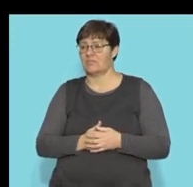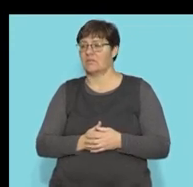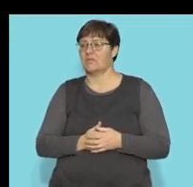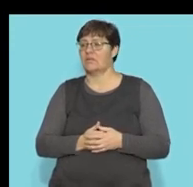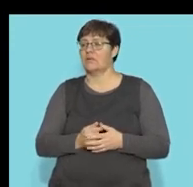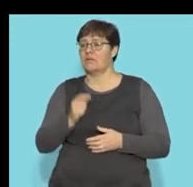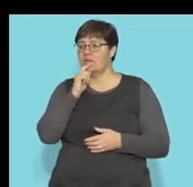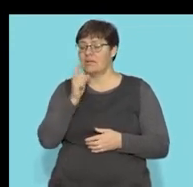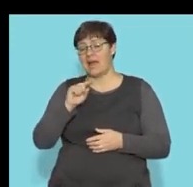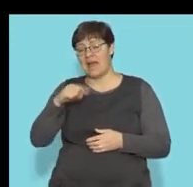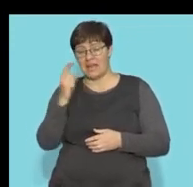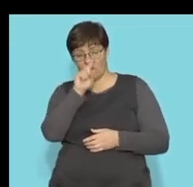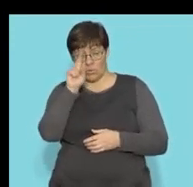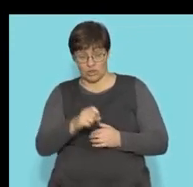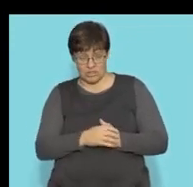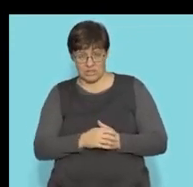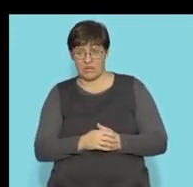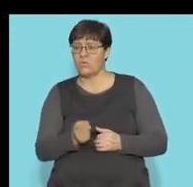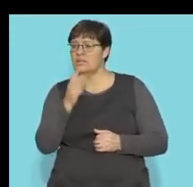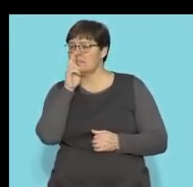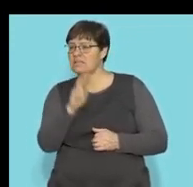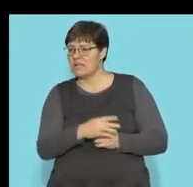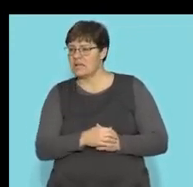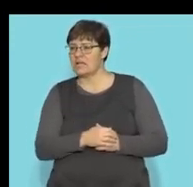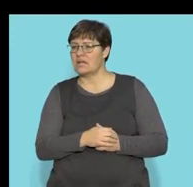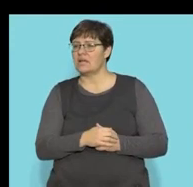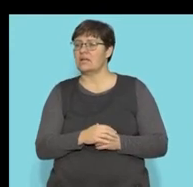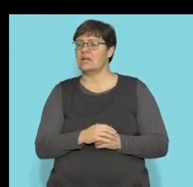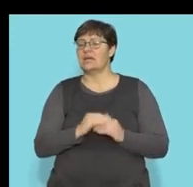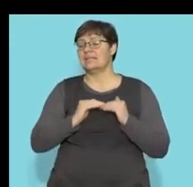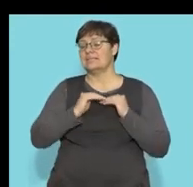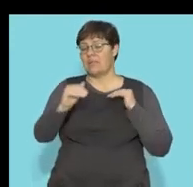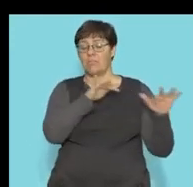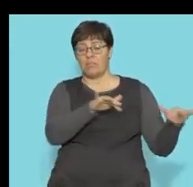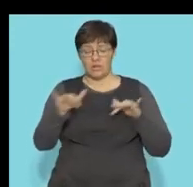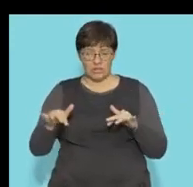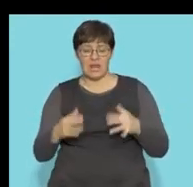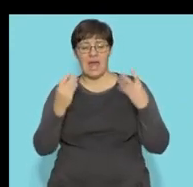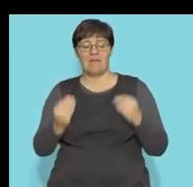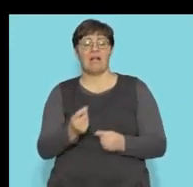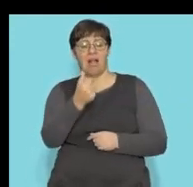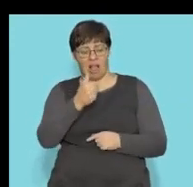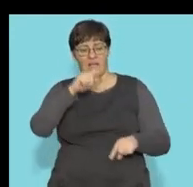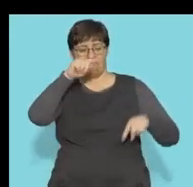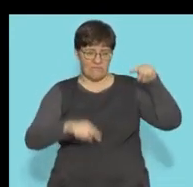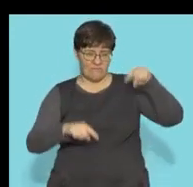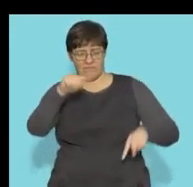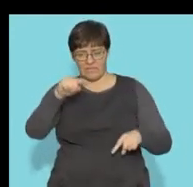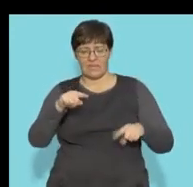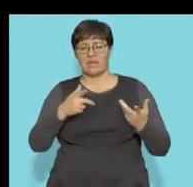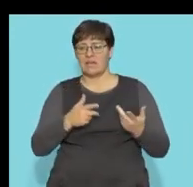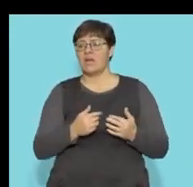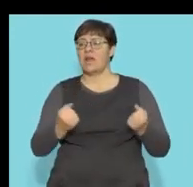another question, we could see stable populations have minor fluctuations around the carrying